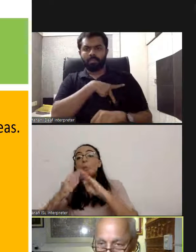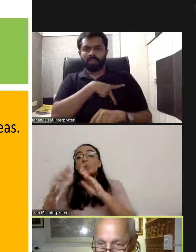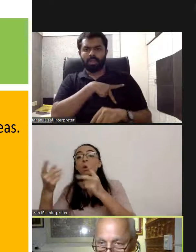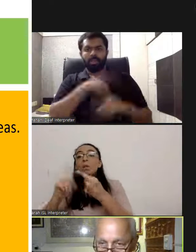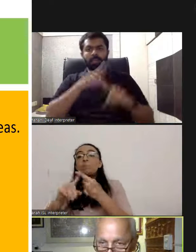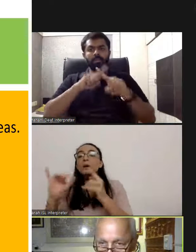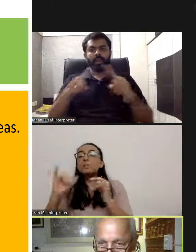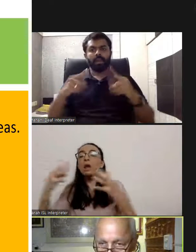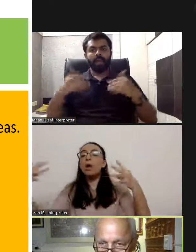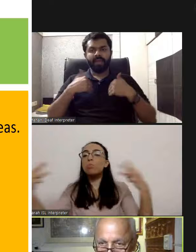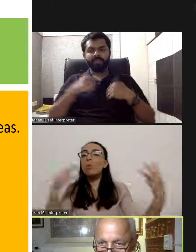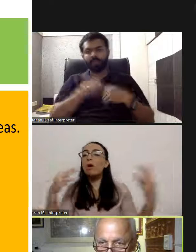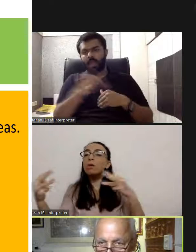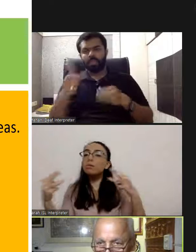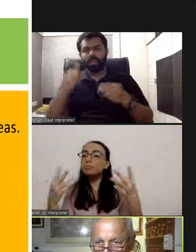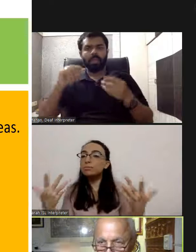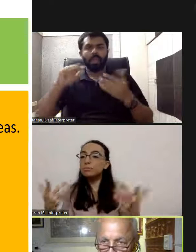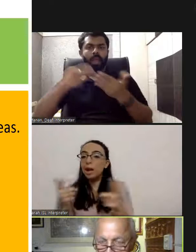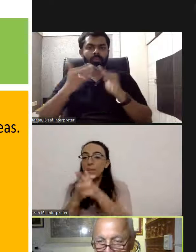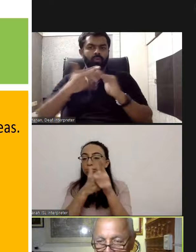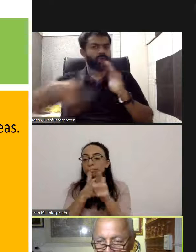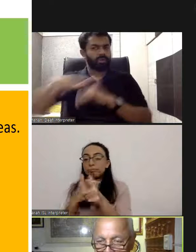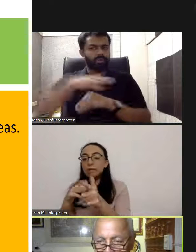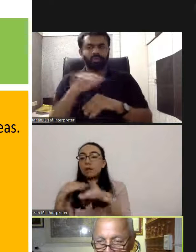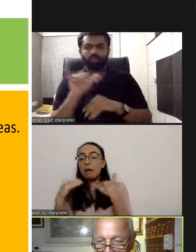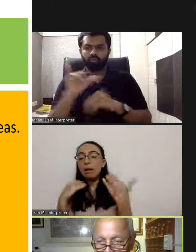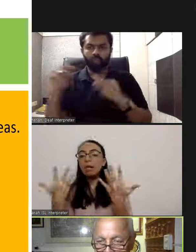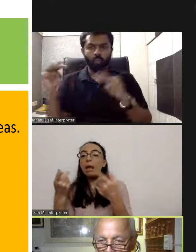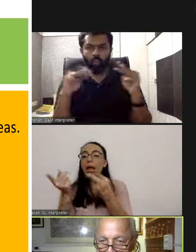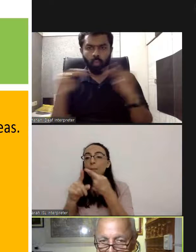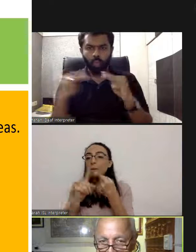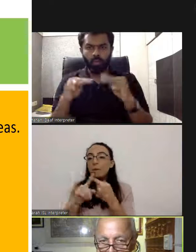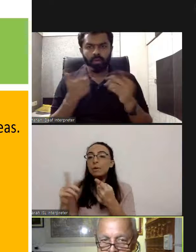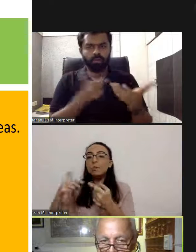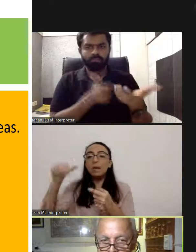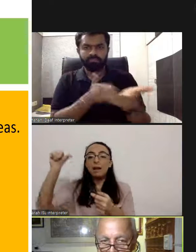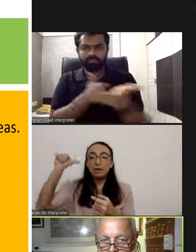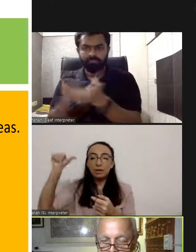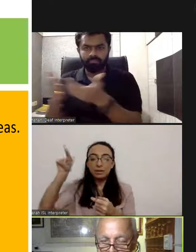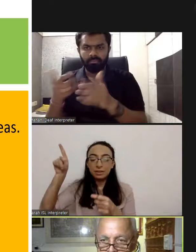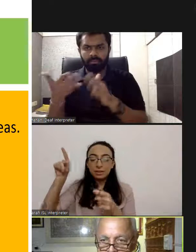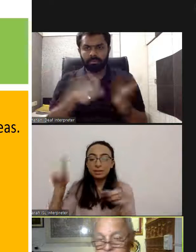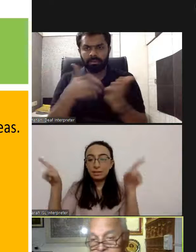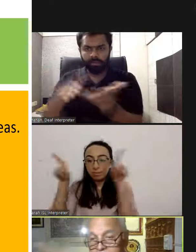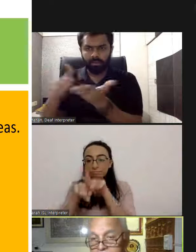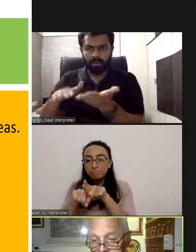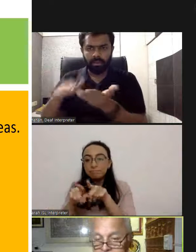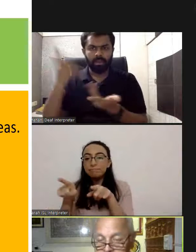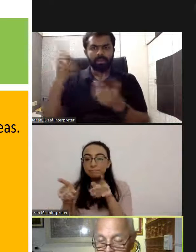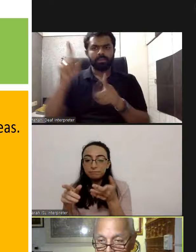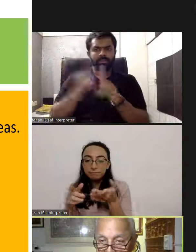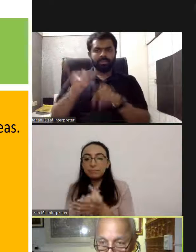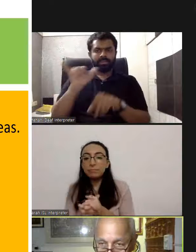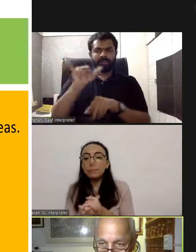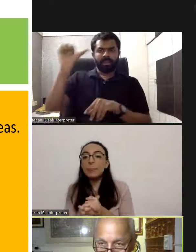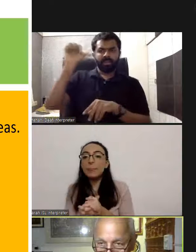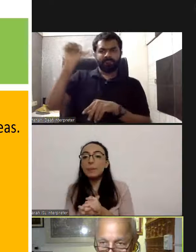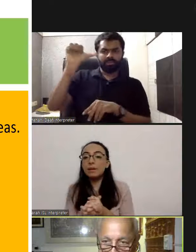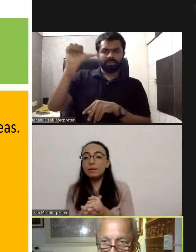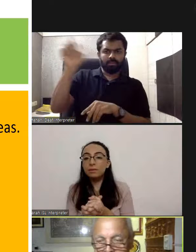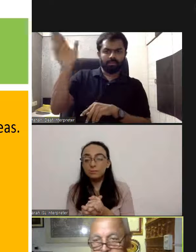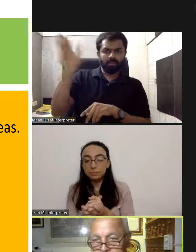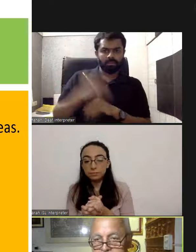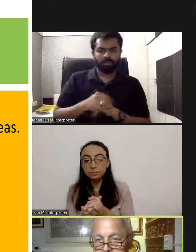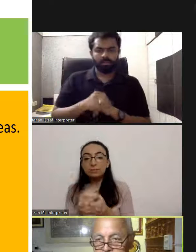war, for instance, what's going on in Afghanistan, or because of a natural disaster, what's going